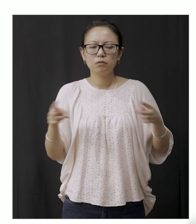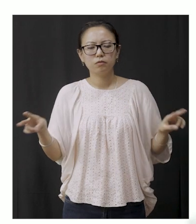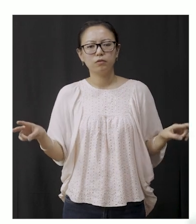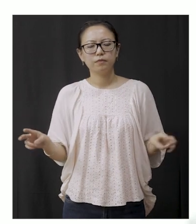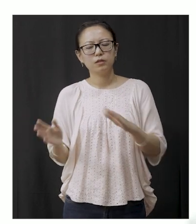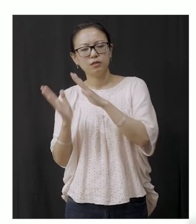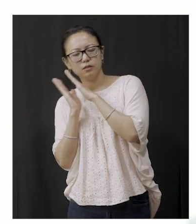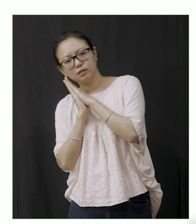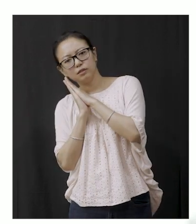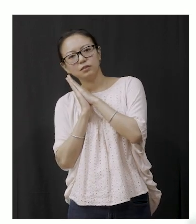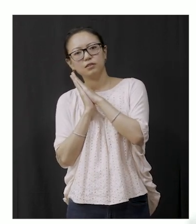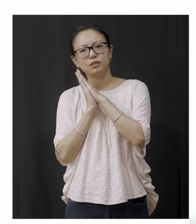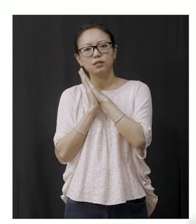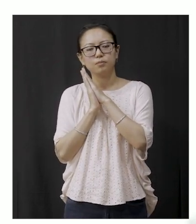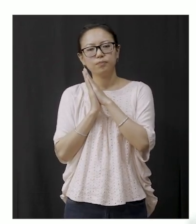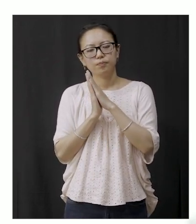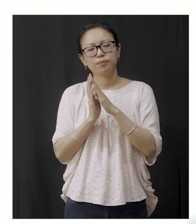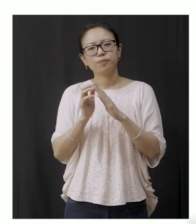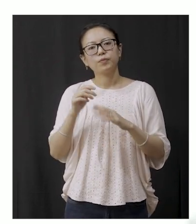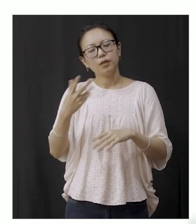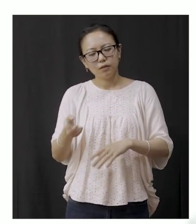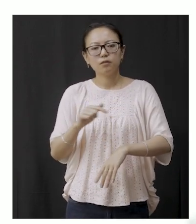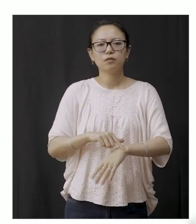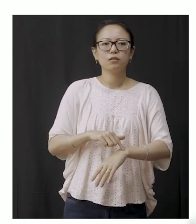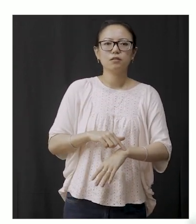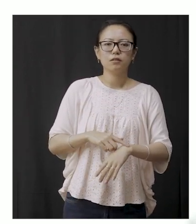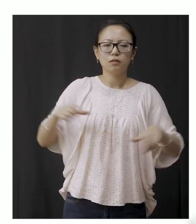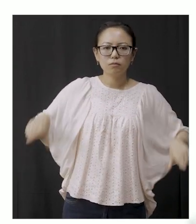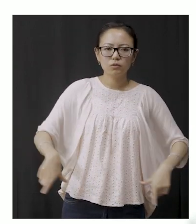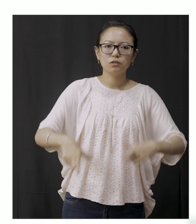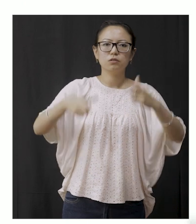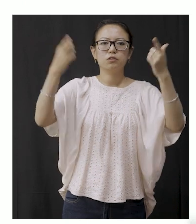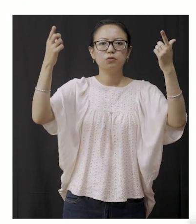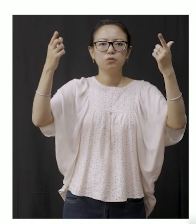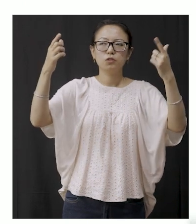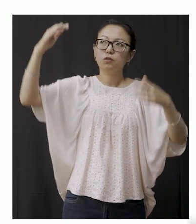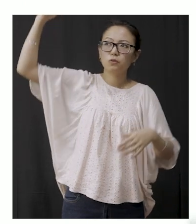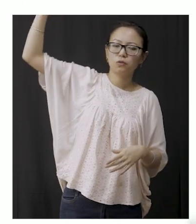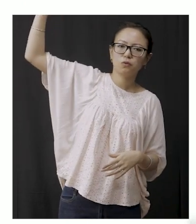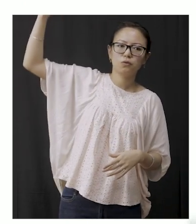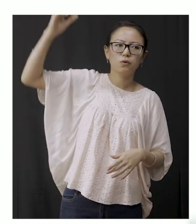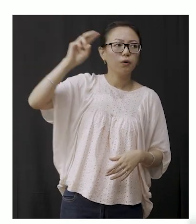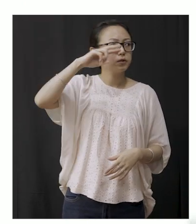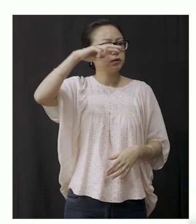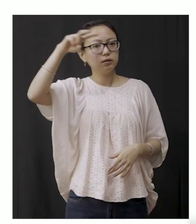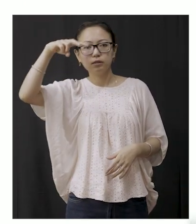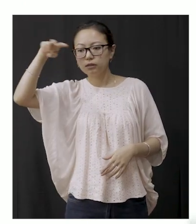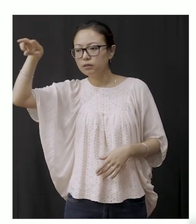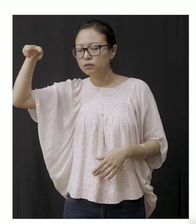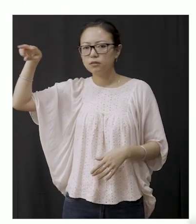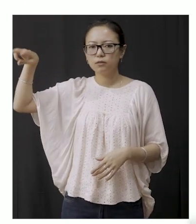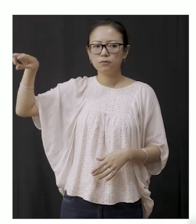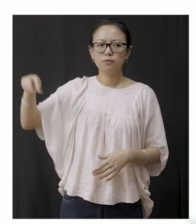the animals sleep? Of course they sleep like human beings. They are also living beings, and so they sleep.